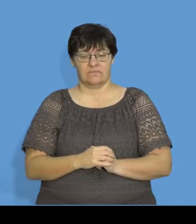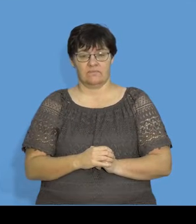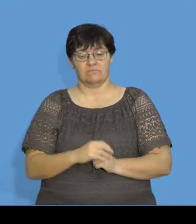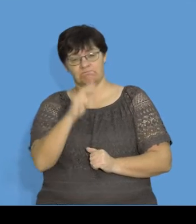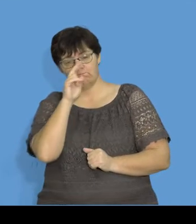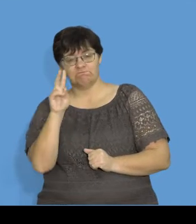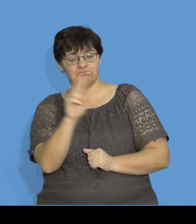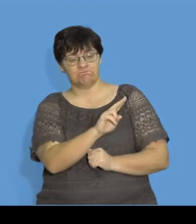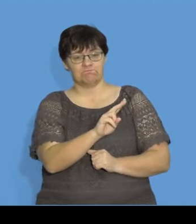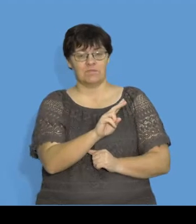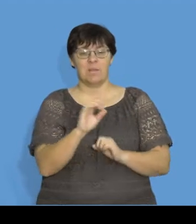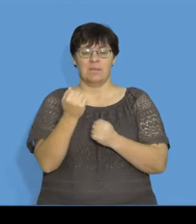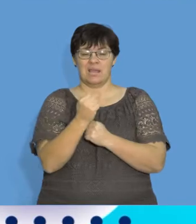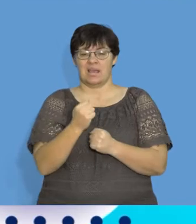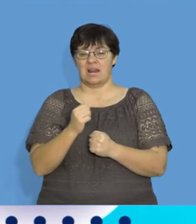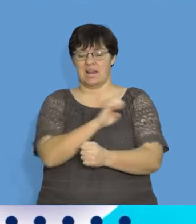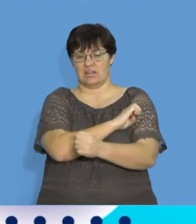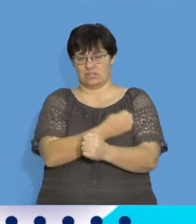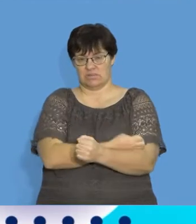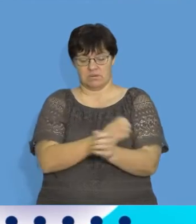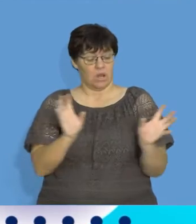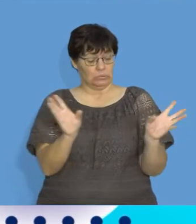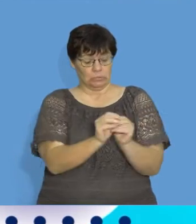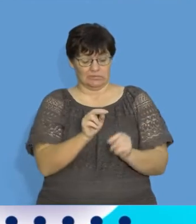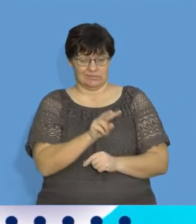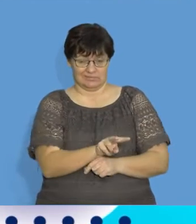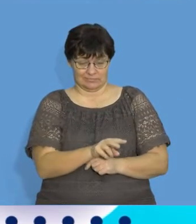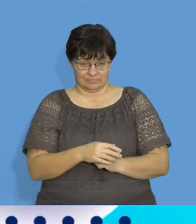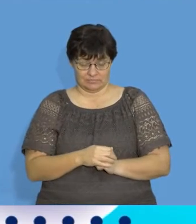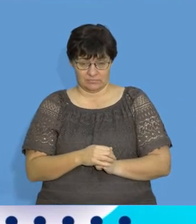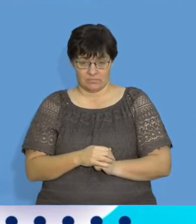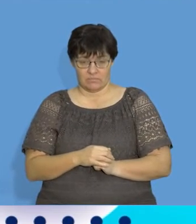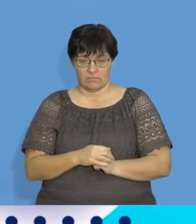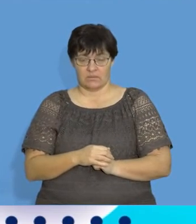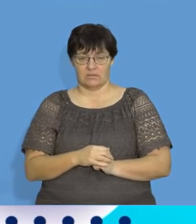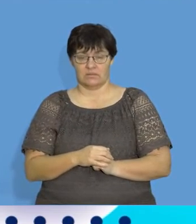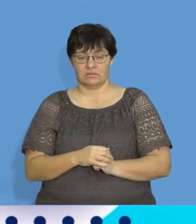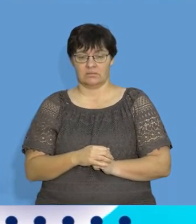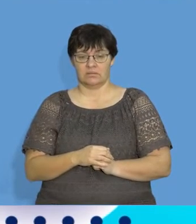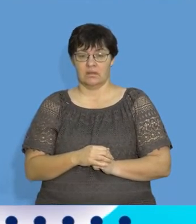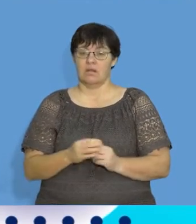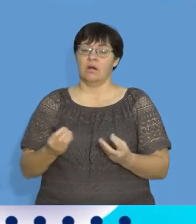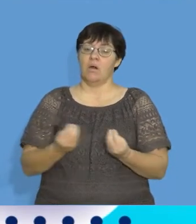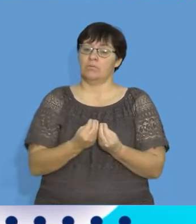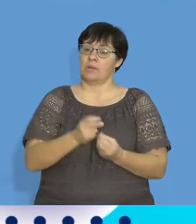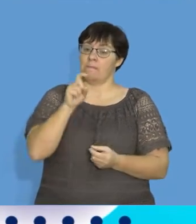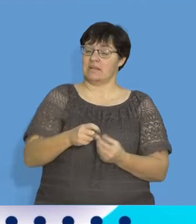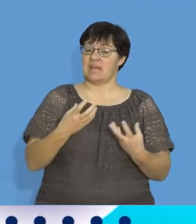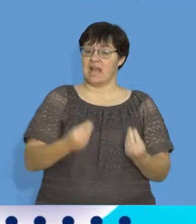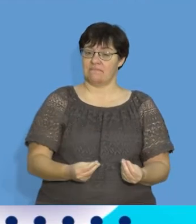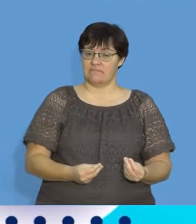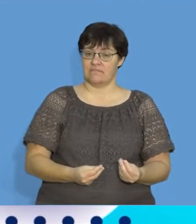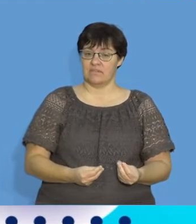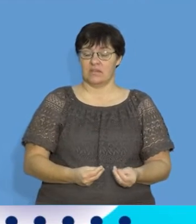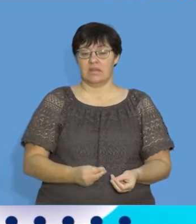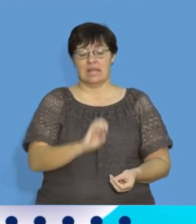When we look at mechanical energy, it's going to be a total. Now be careful here in that an object doesn't have to have